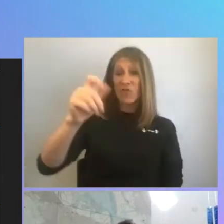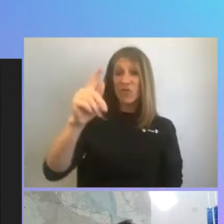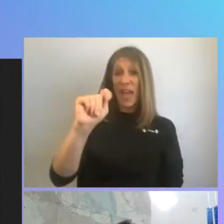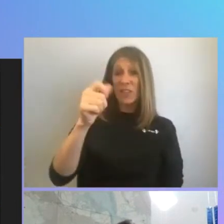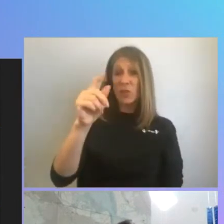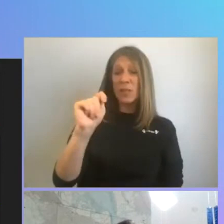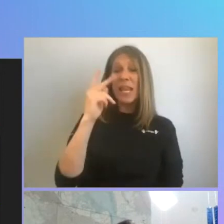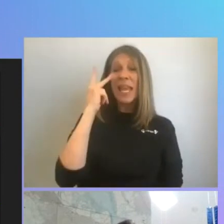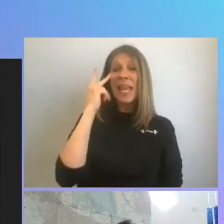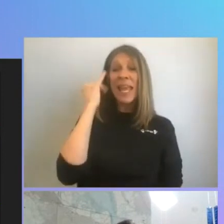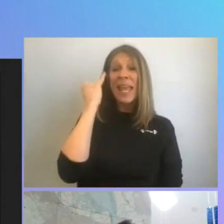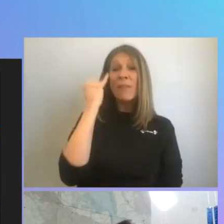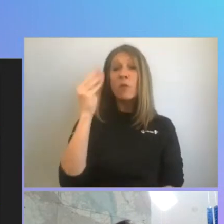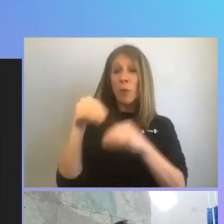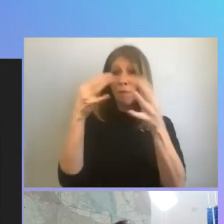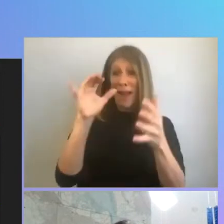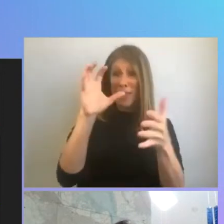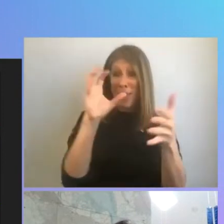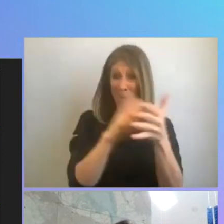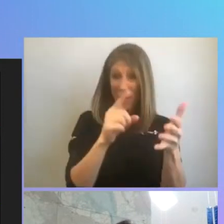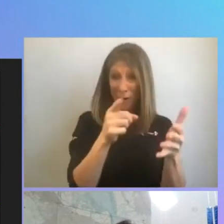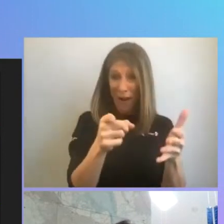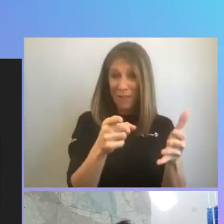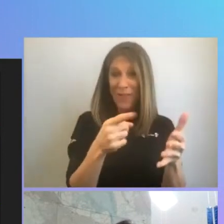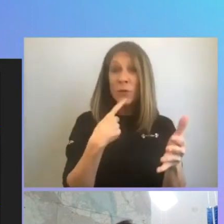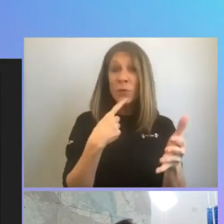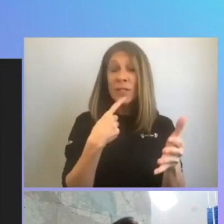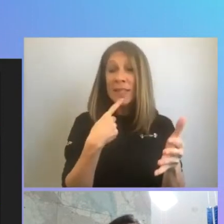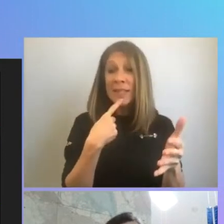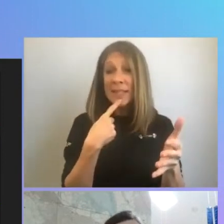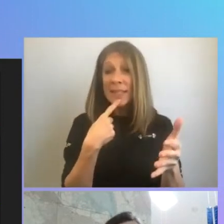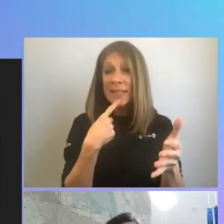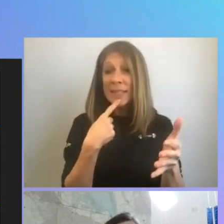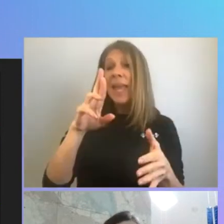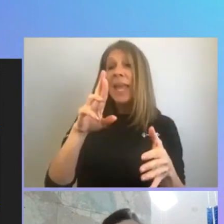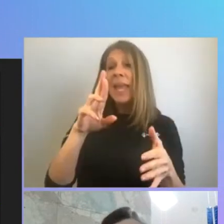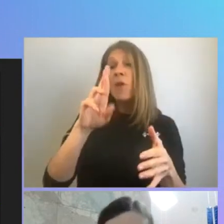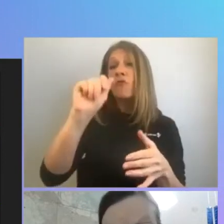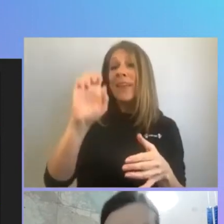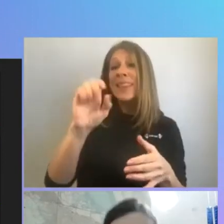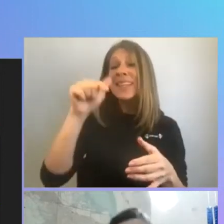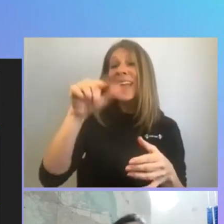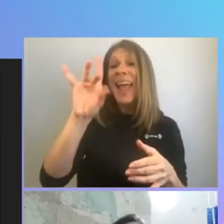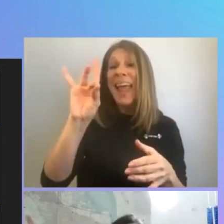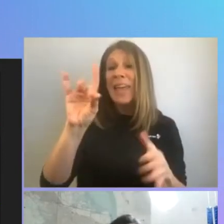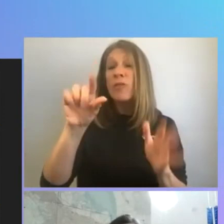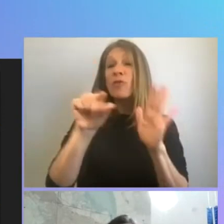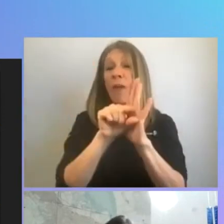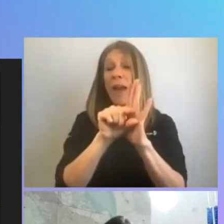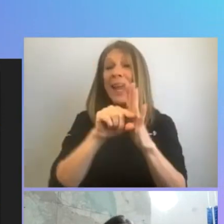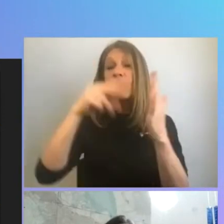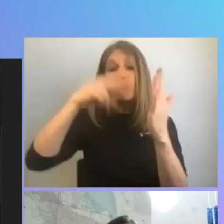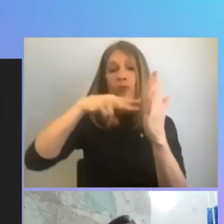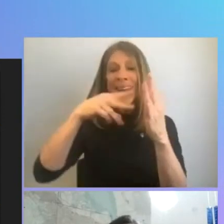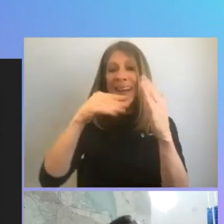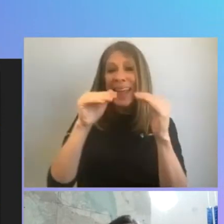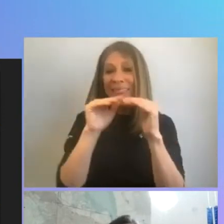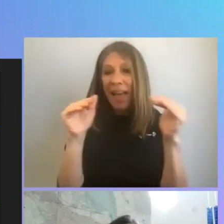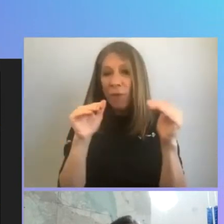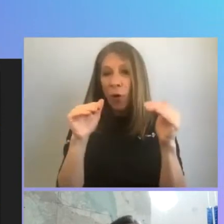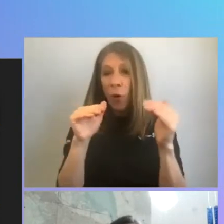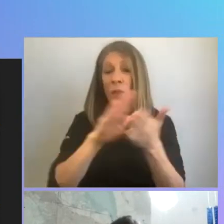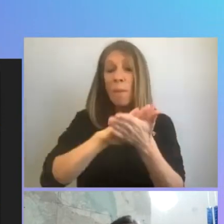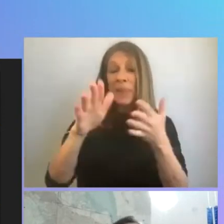that paragraph of input and you say, rate this at the 8th grade learning level, the plain